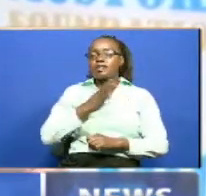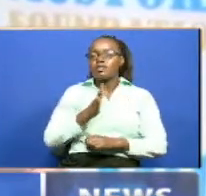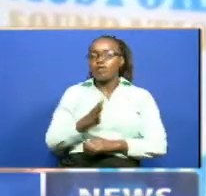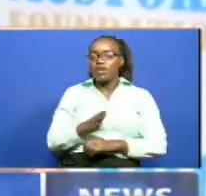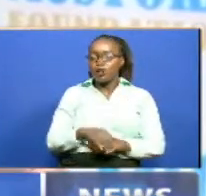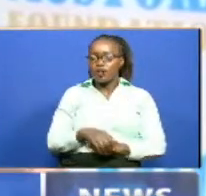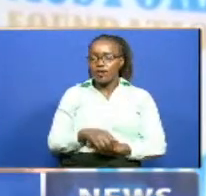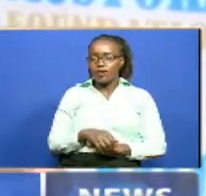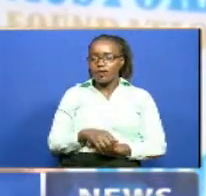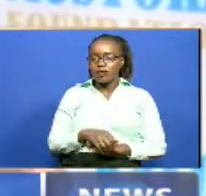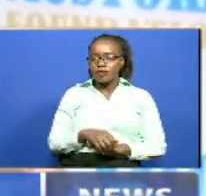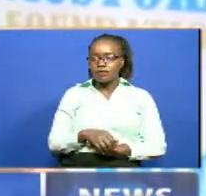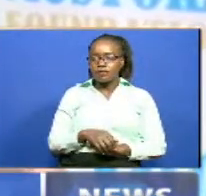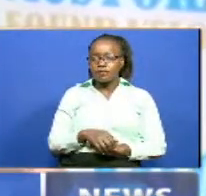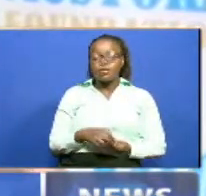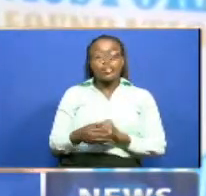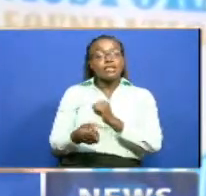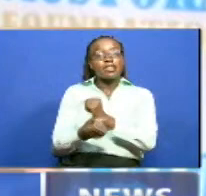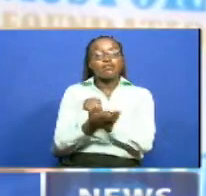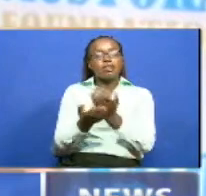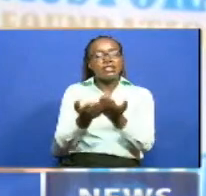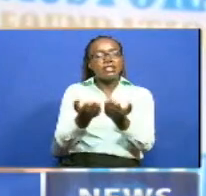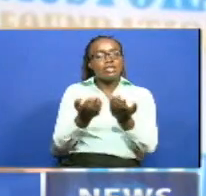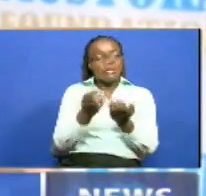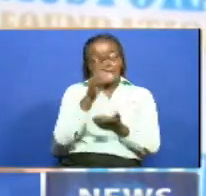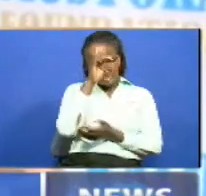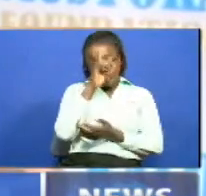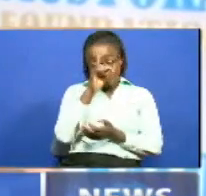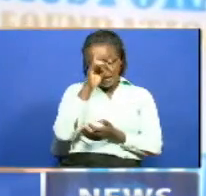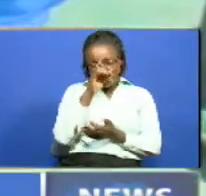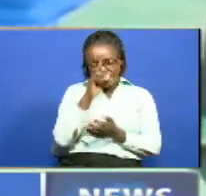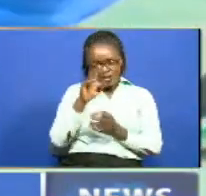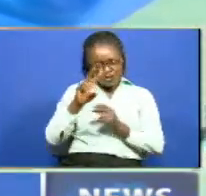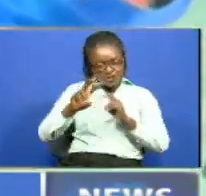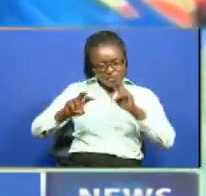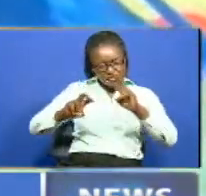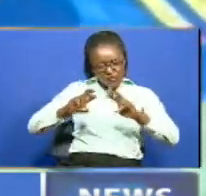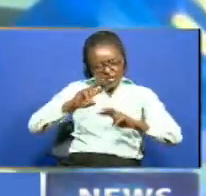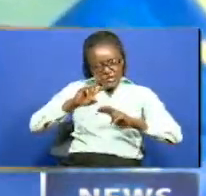is that advisory needs serious interrogation.